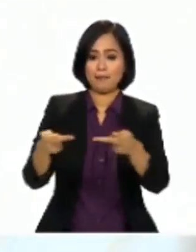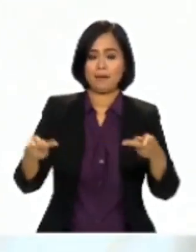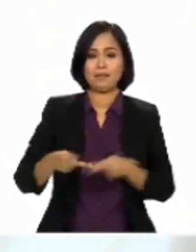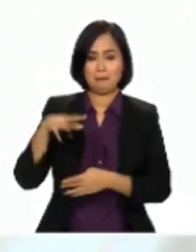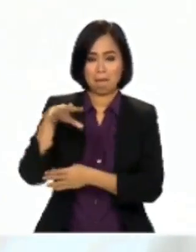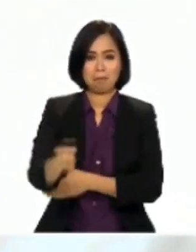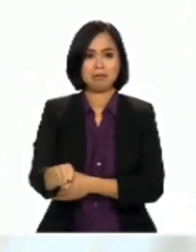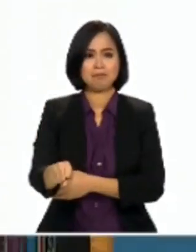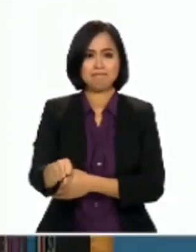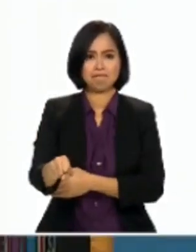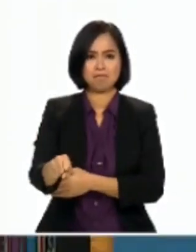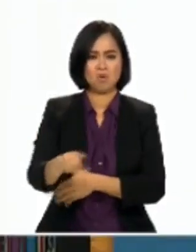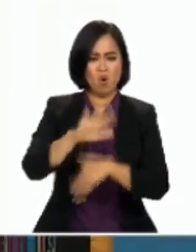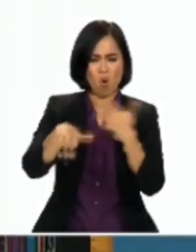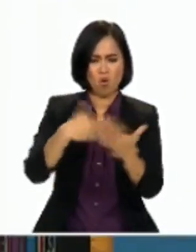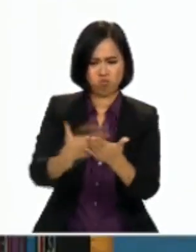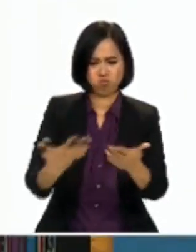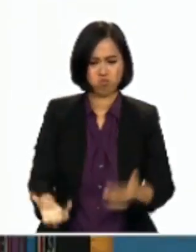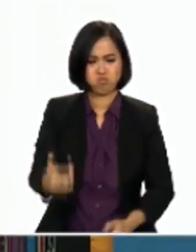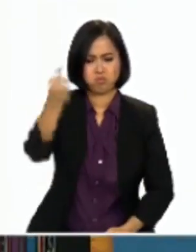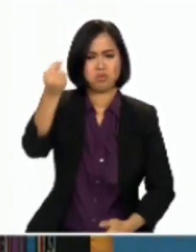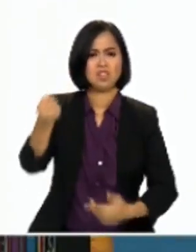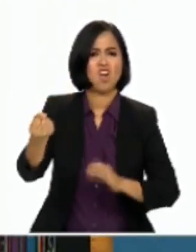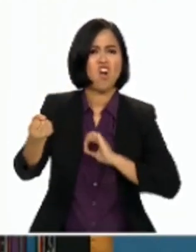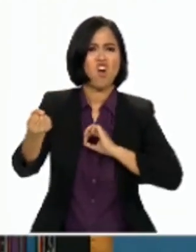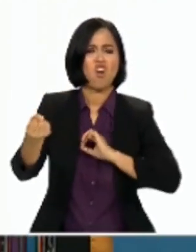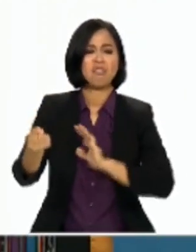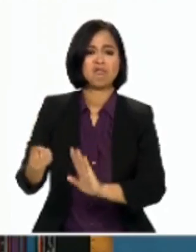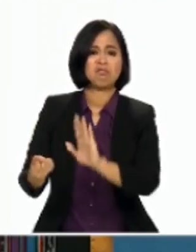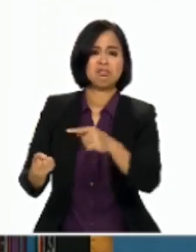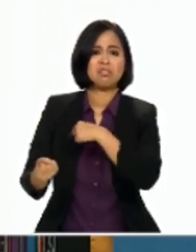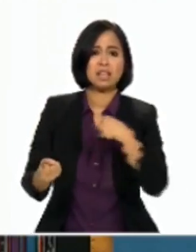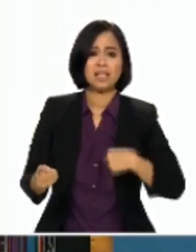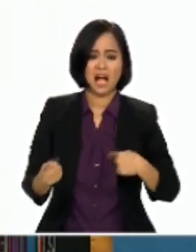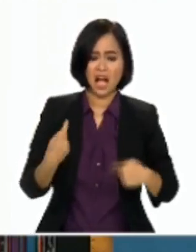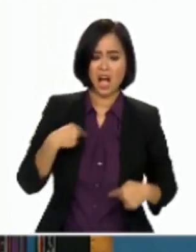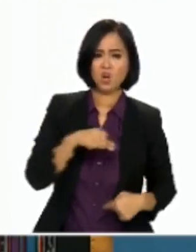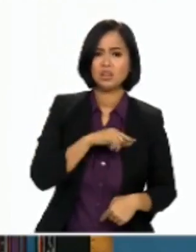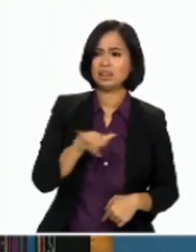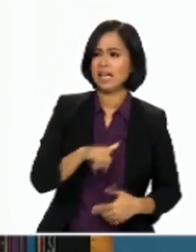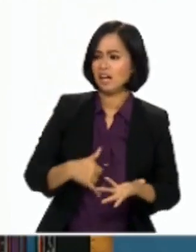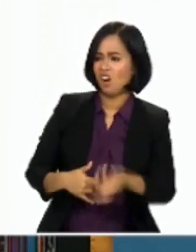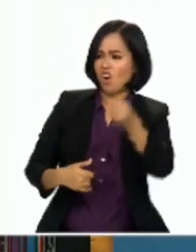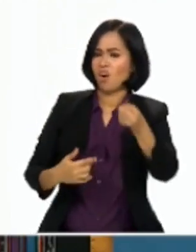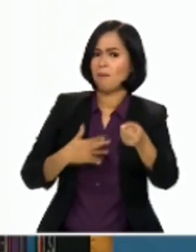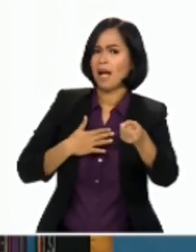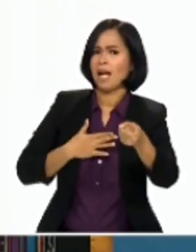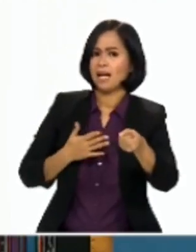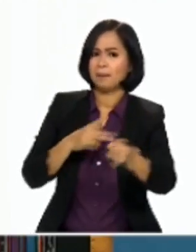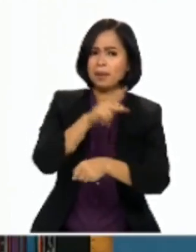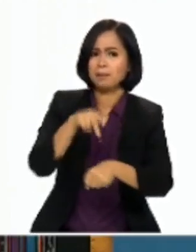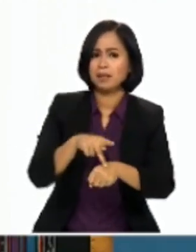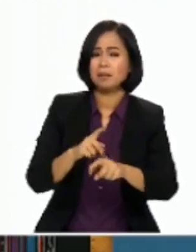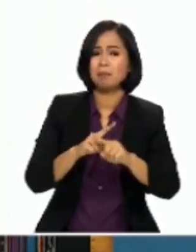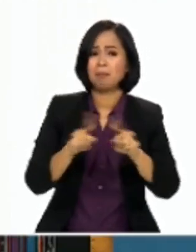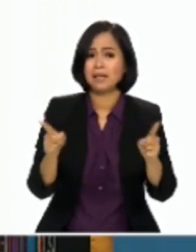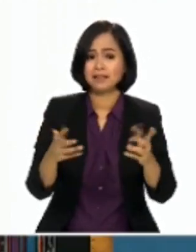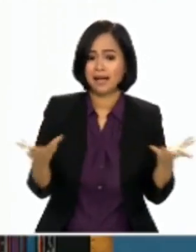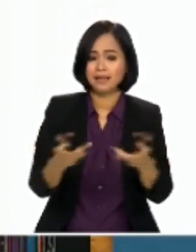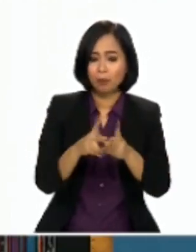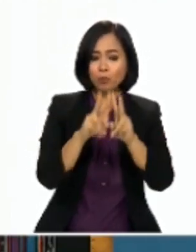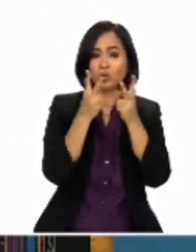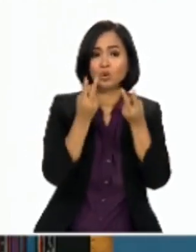the resources there as an owner. We are claiming the same, but we are not in the